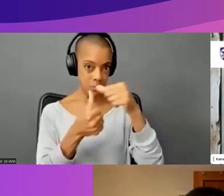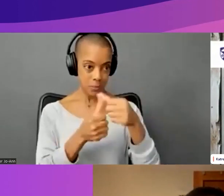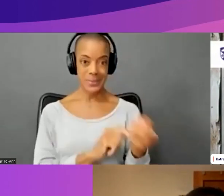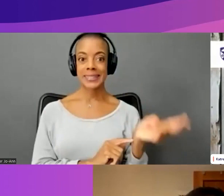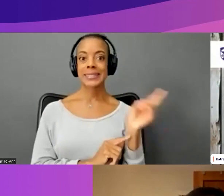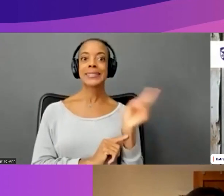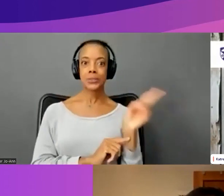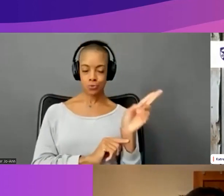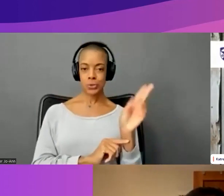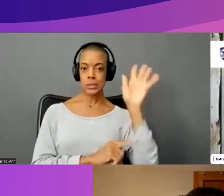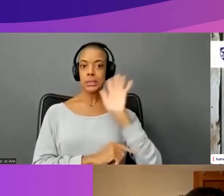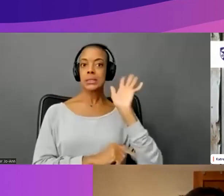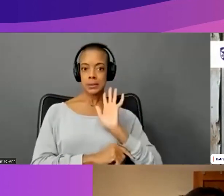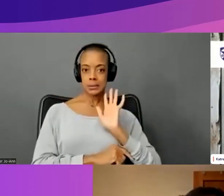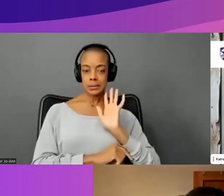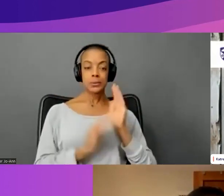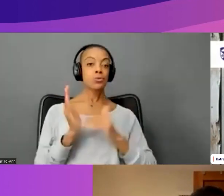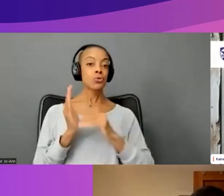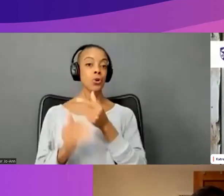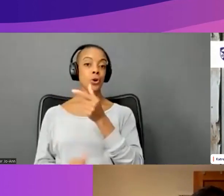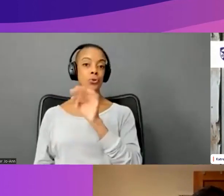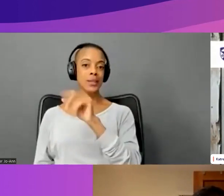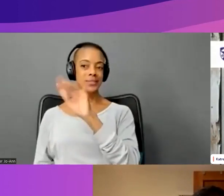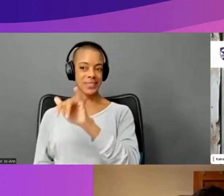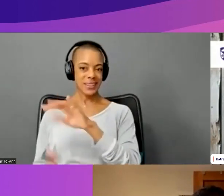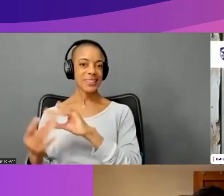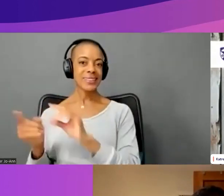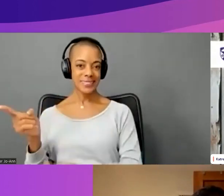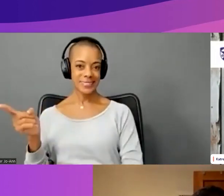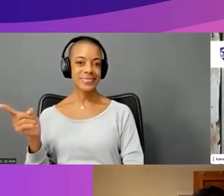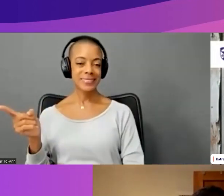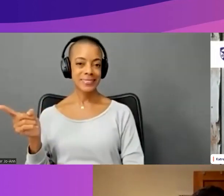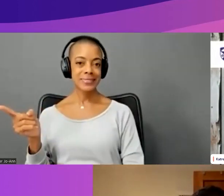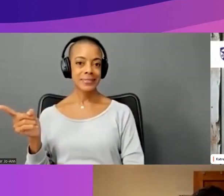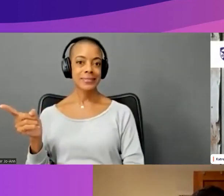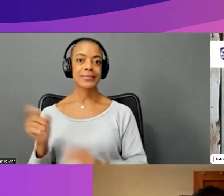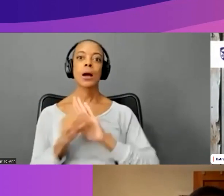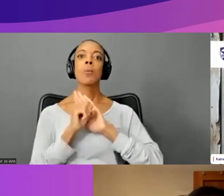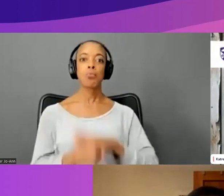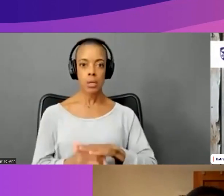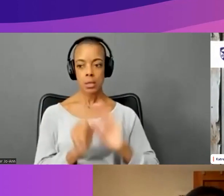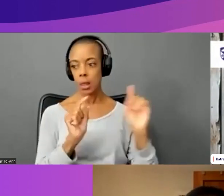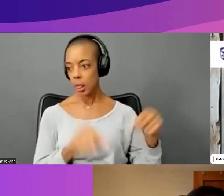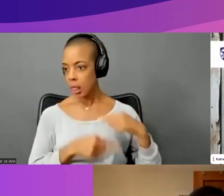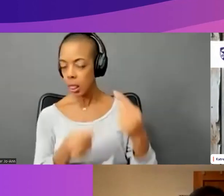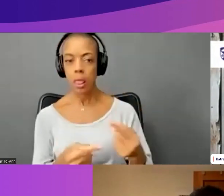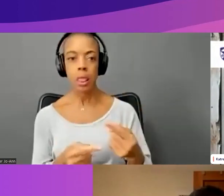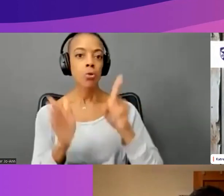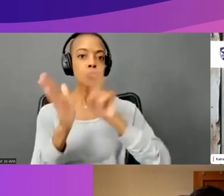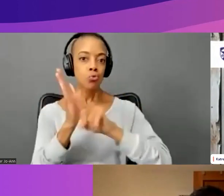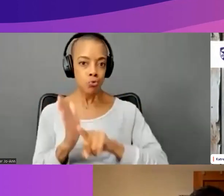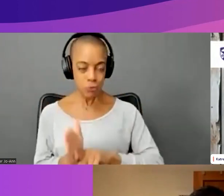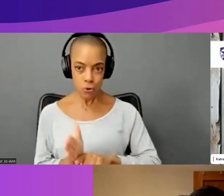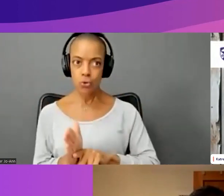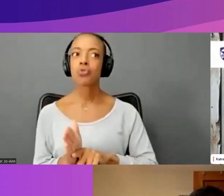that Dr. Gifty spoke about in terms of like oppressive practices and research, like accounting for that as well